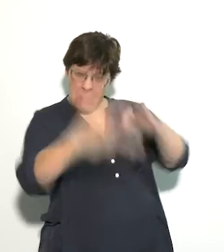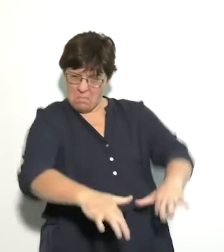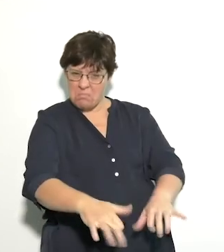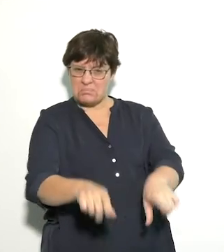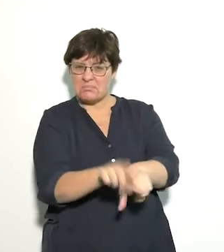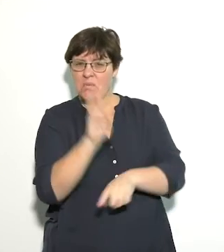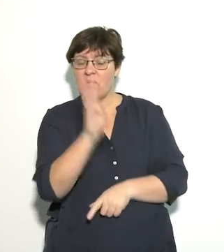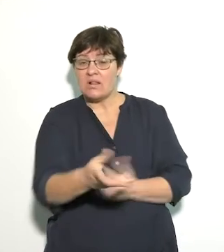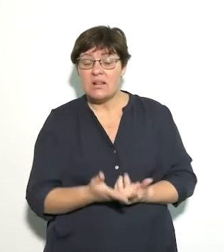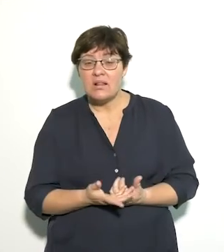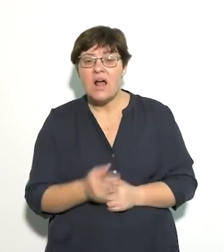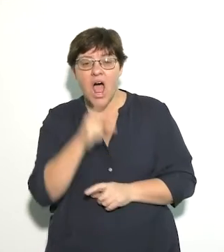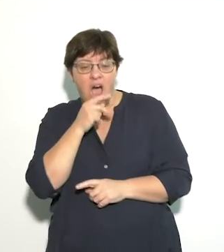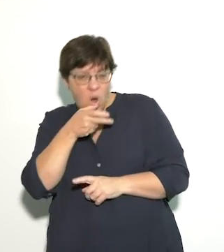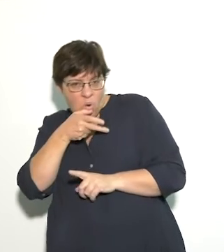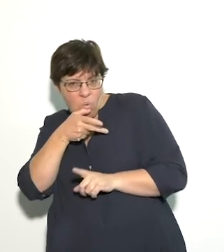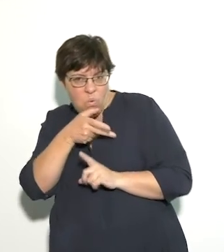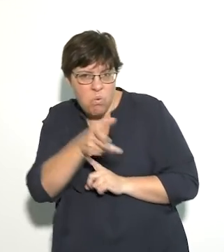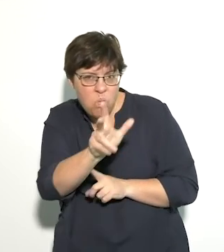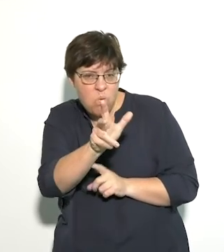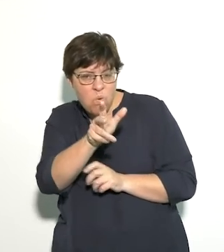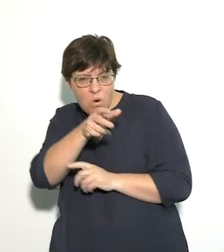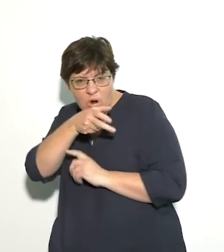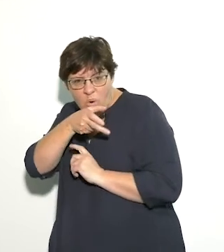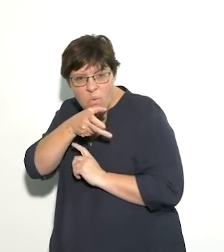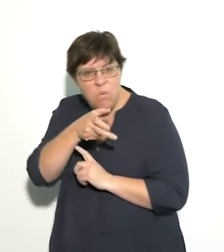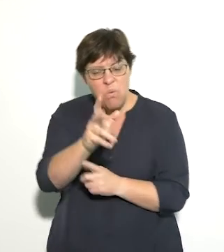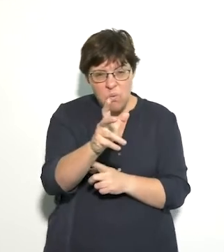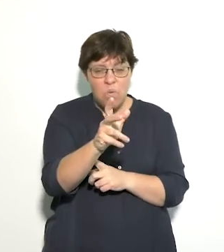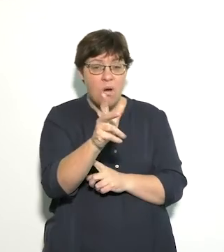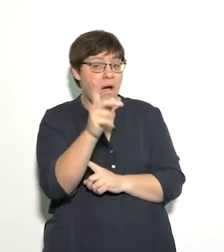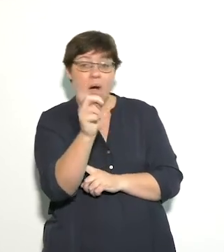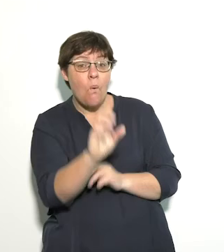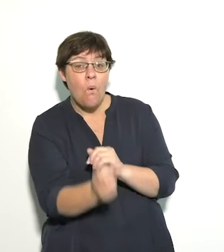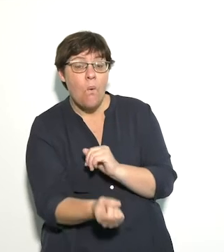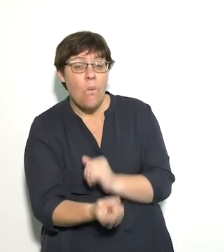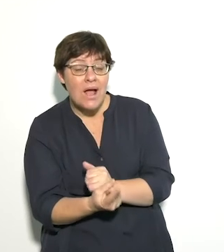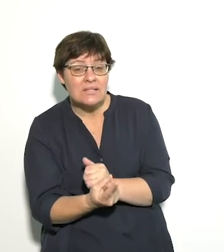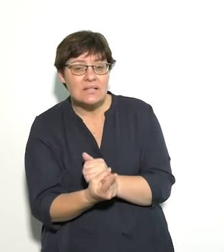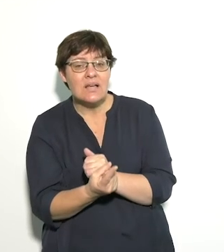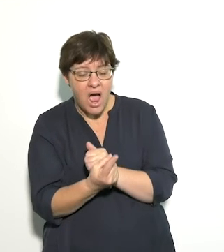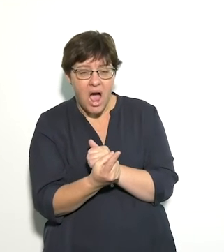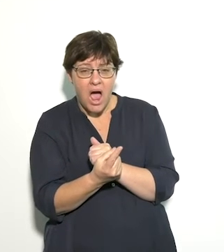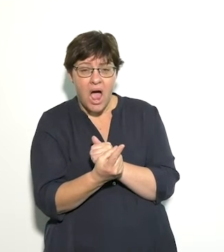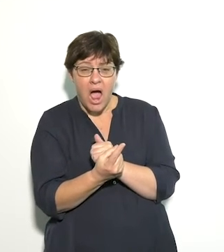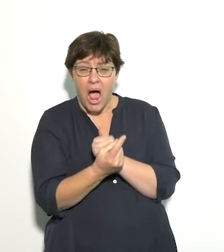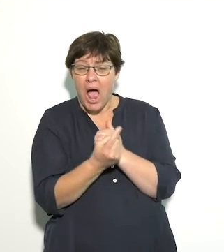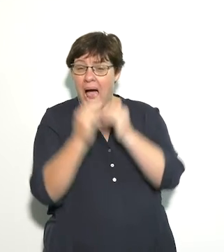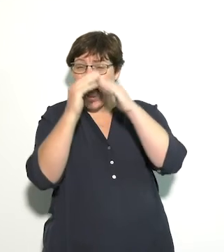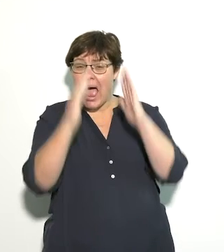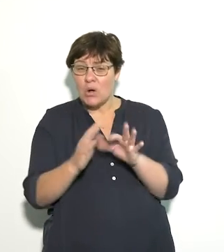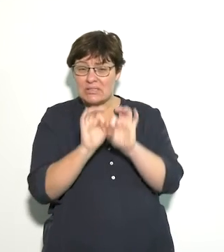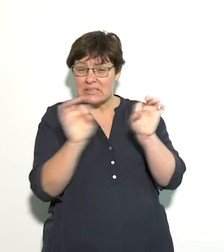down." And he huffed and he puffed and guess what? He managed to blow the house